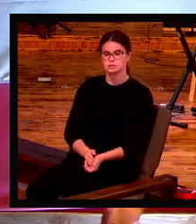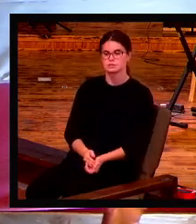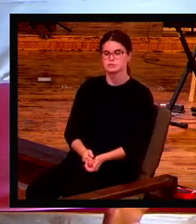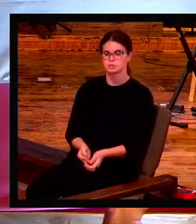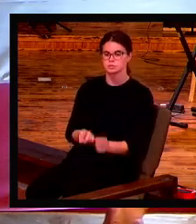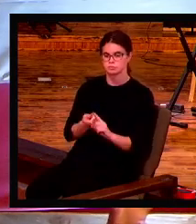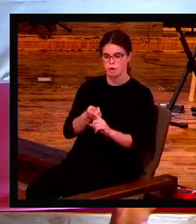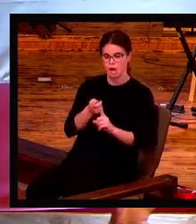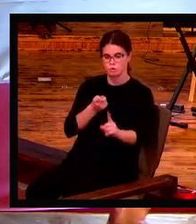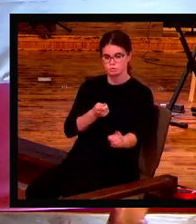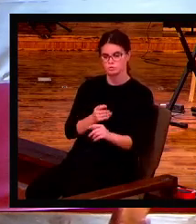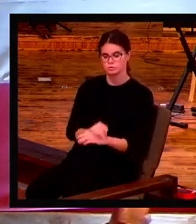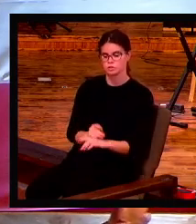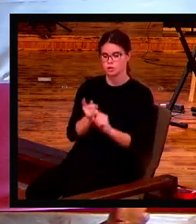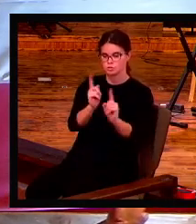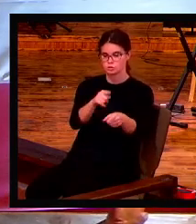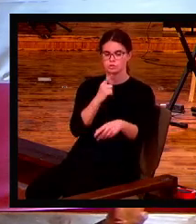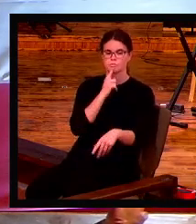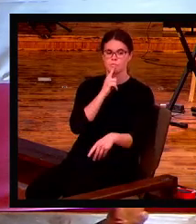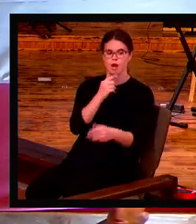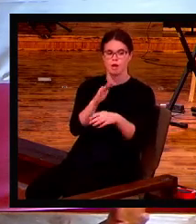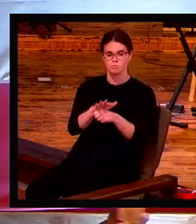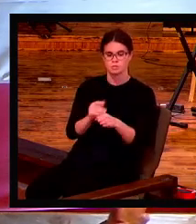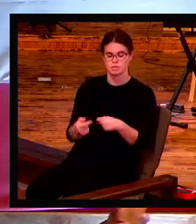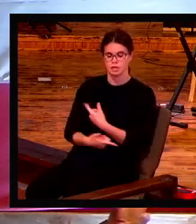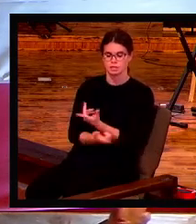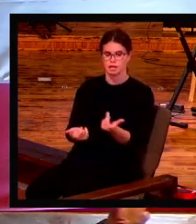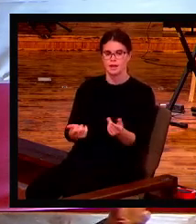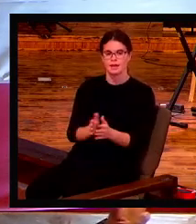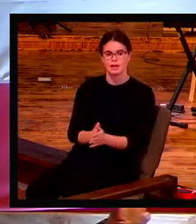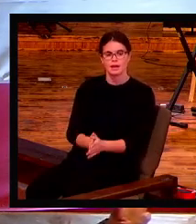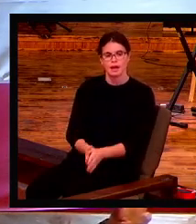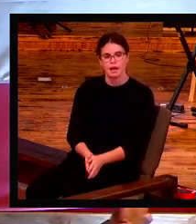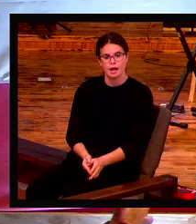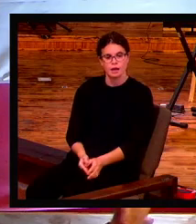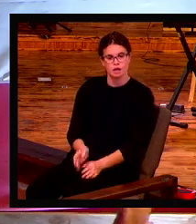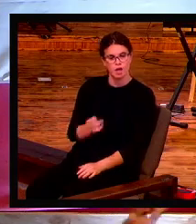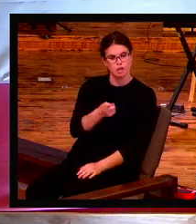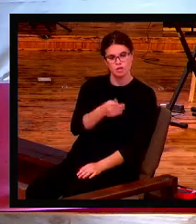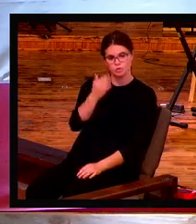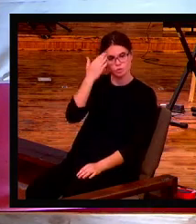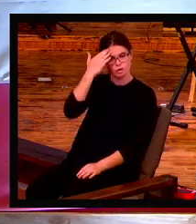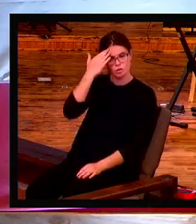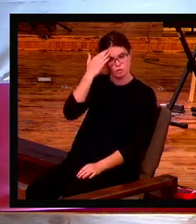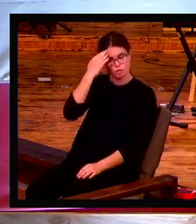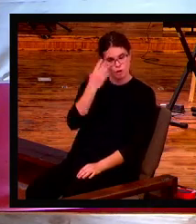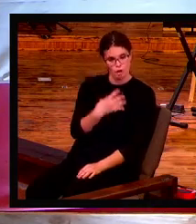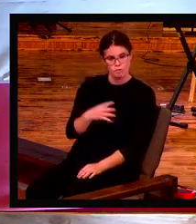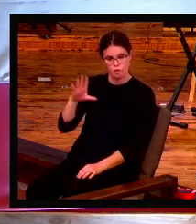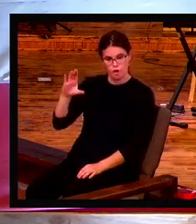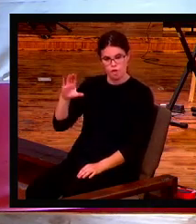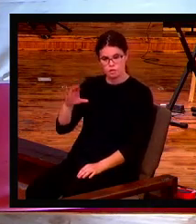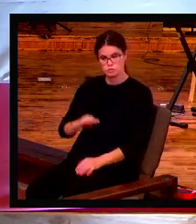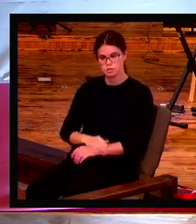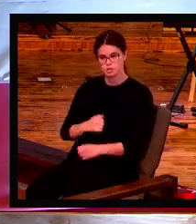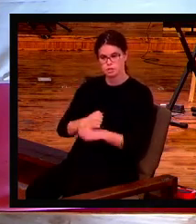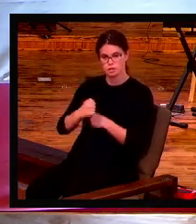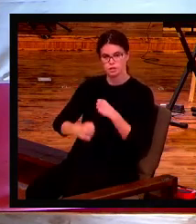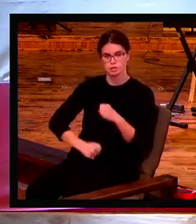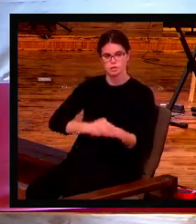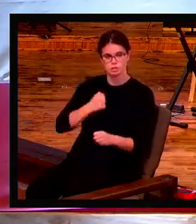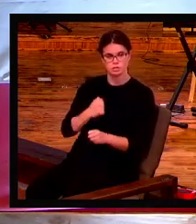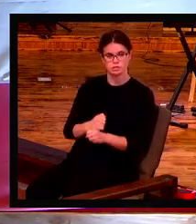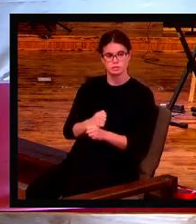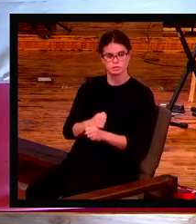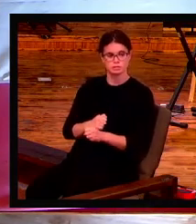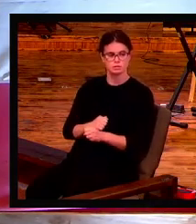slavery bound up in the heart of God's people, and he took 40 years